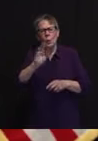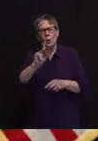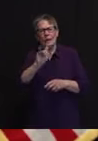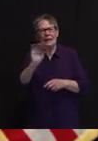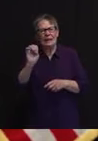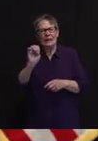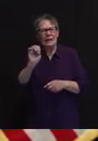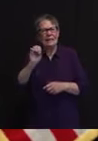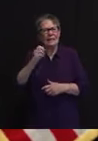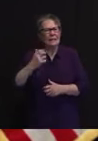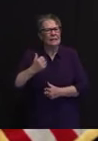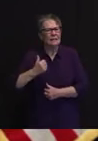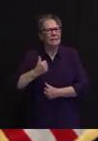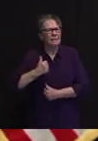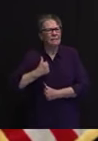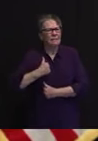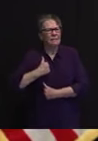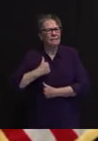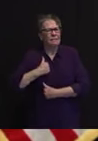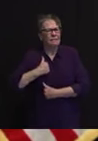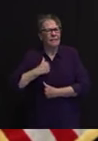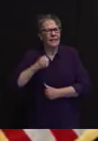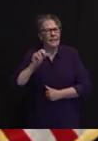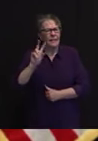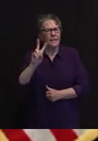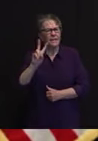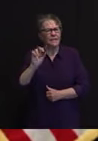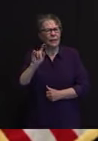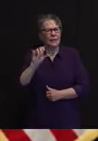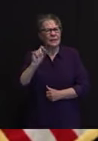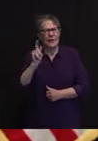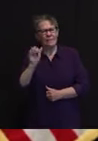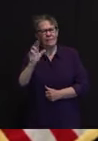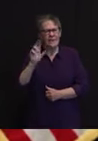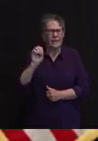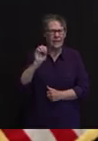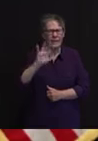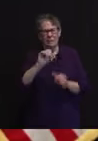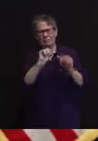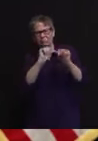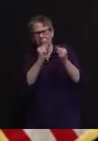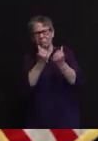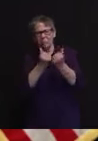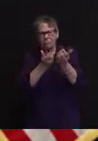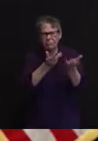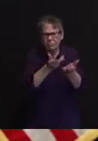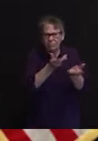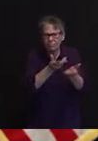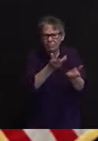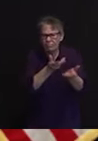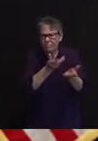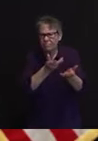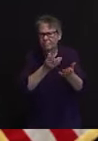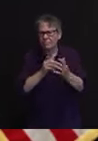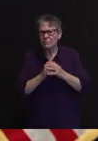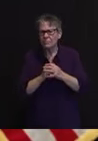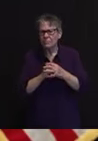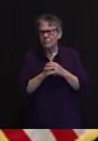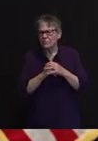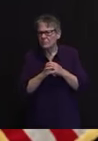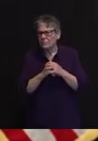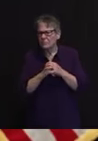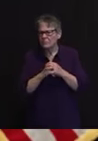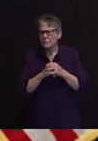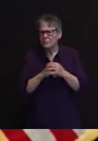here. We need a surge of staffing, and your point is a fair one. You've got staffing either due to sickness, quarantine.